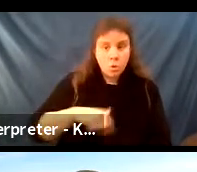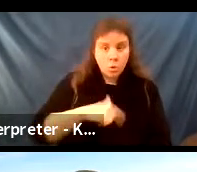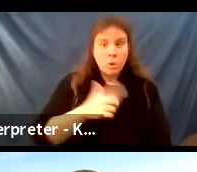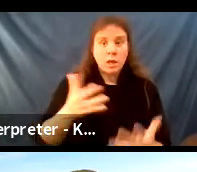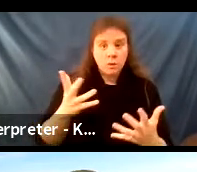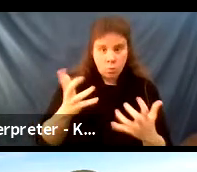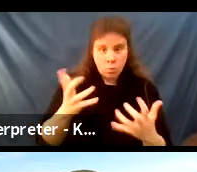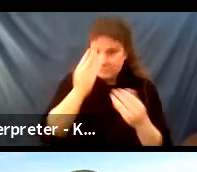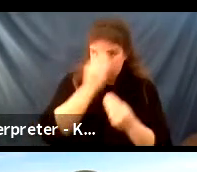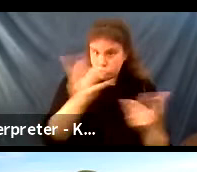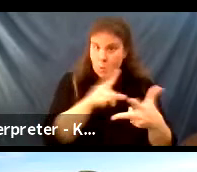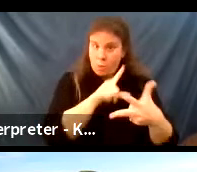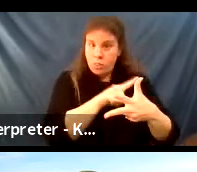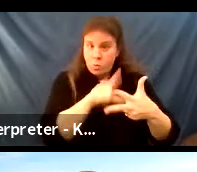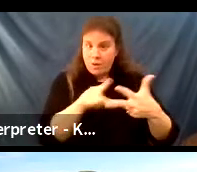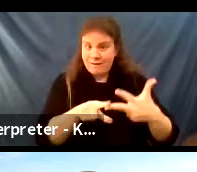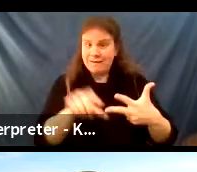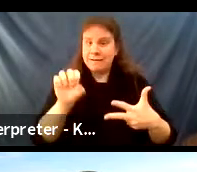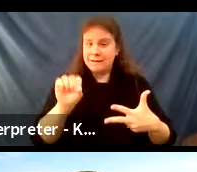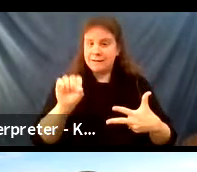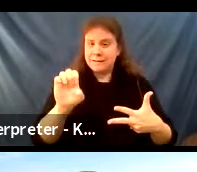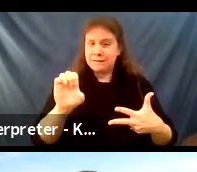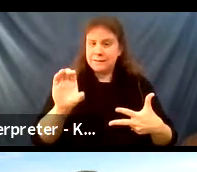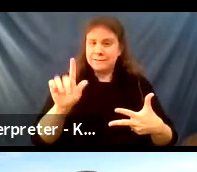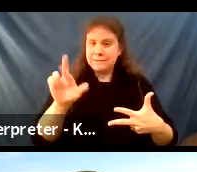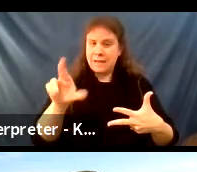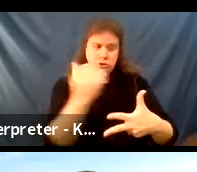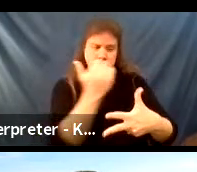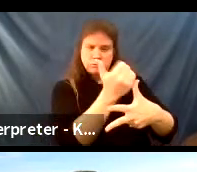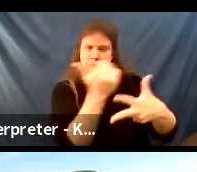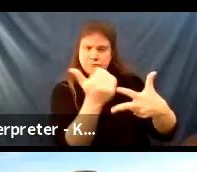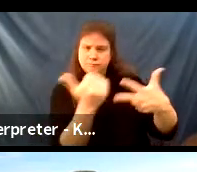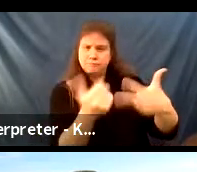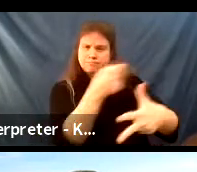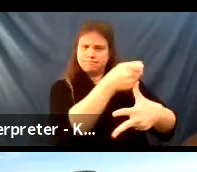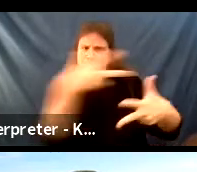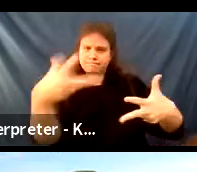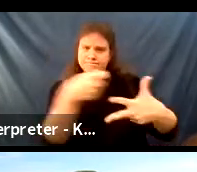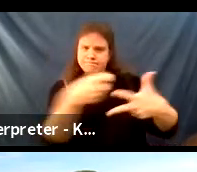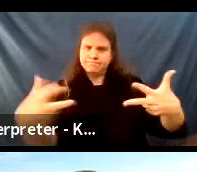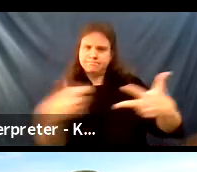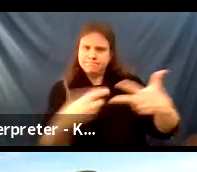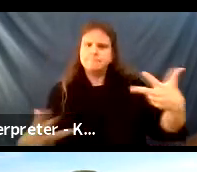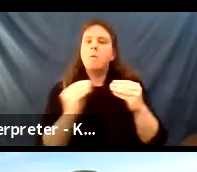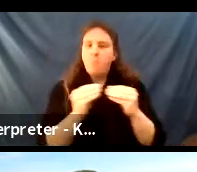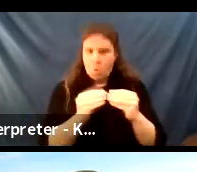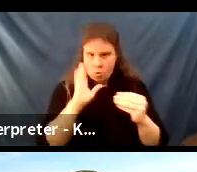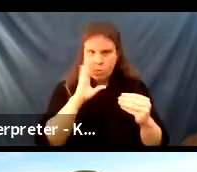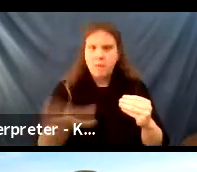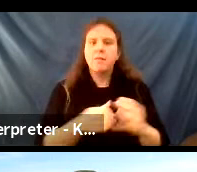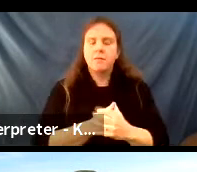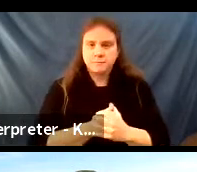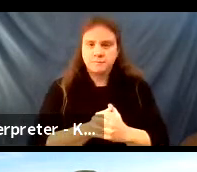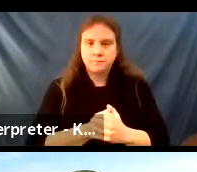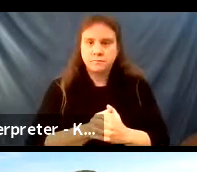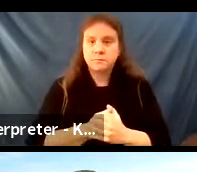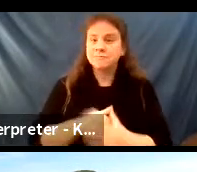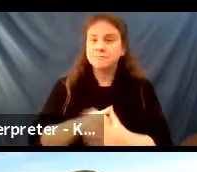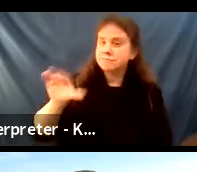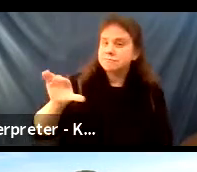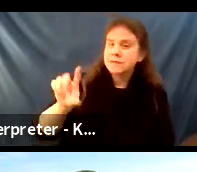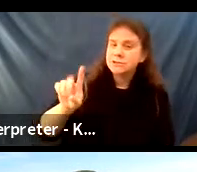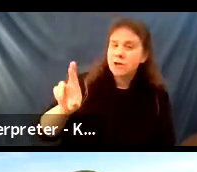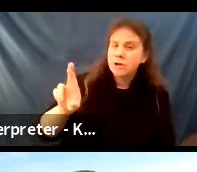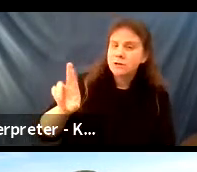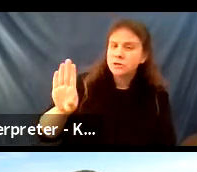three sectors, and then those details will follow. Bobby? And Dr. Brooks, can you, just